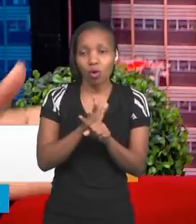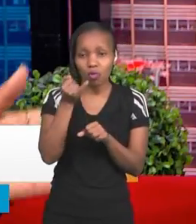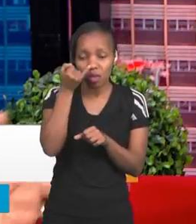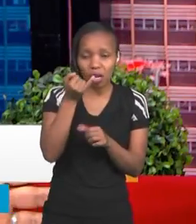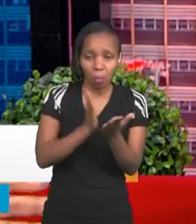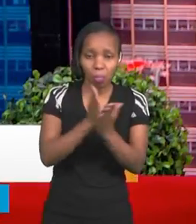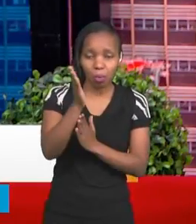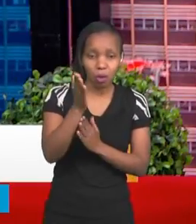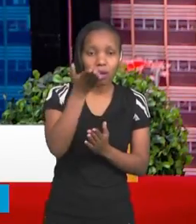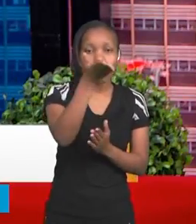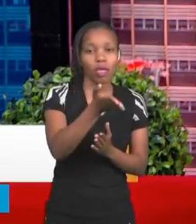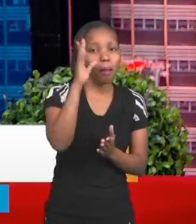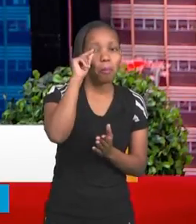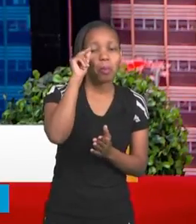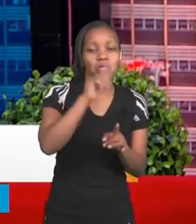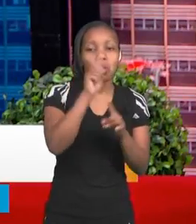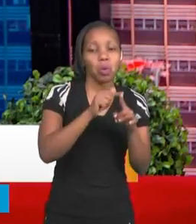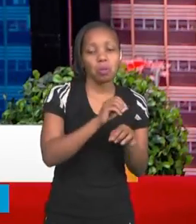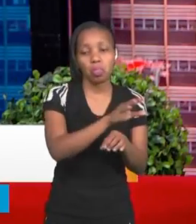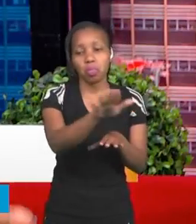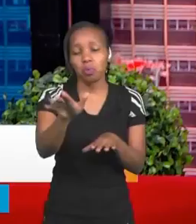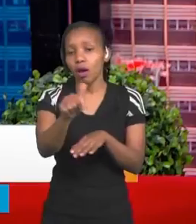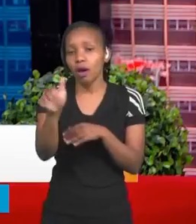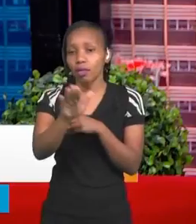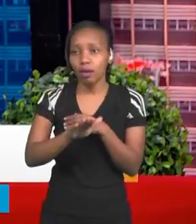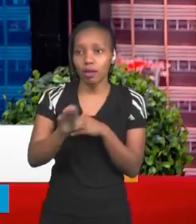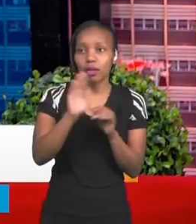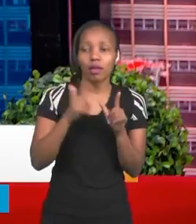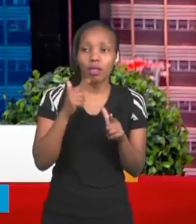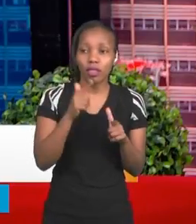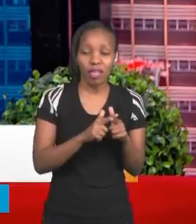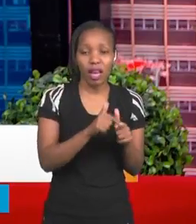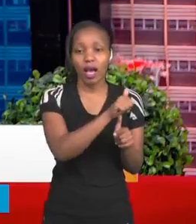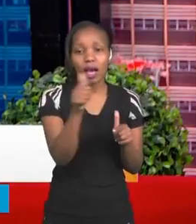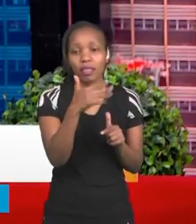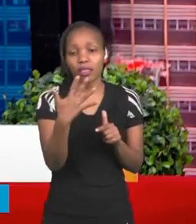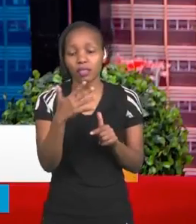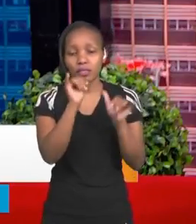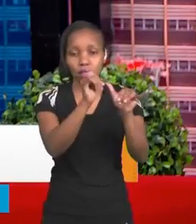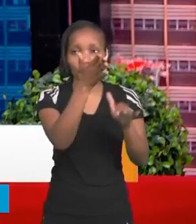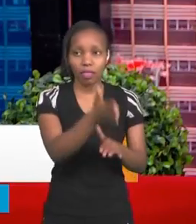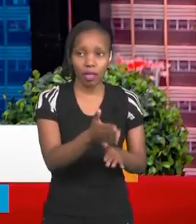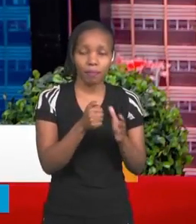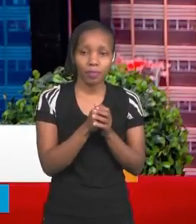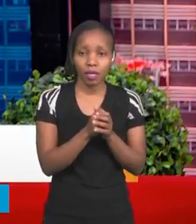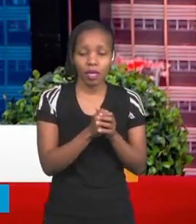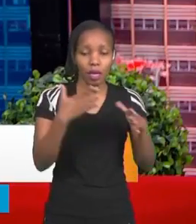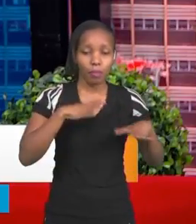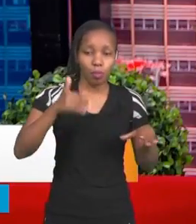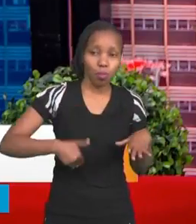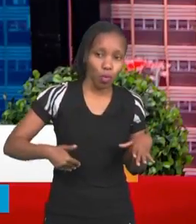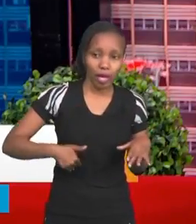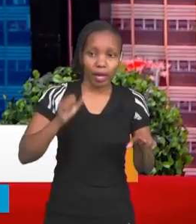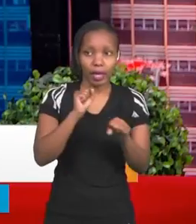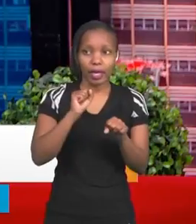there as they go to other places of this world, and you get the remnants remaining there. So we have our young people being used as traffickers. Mm-hmm. I know you